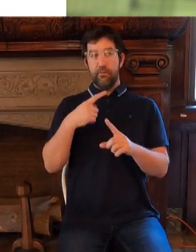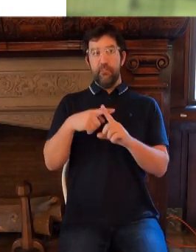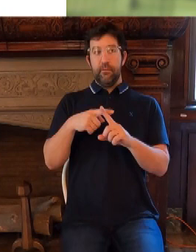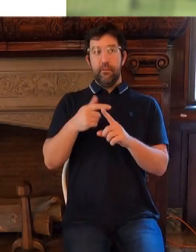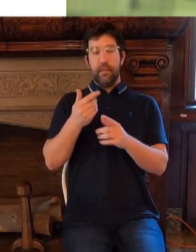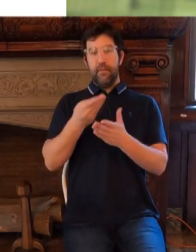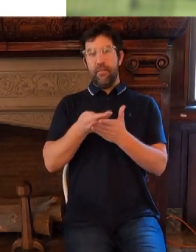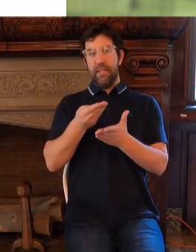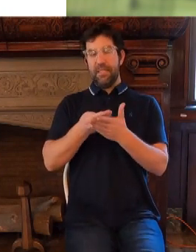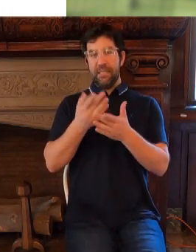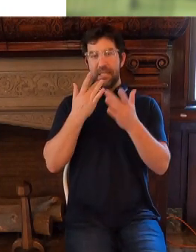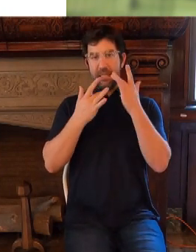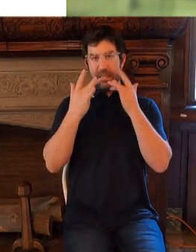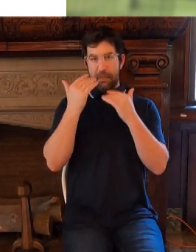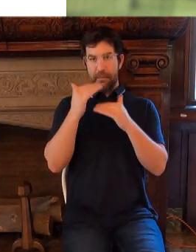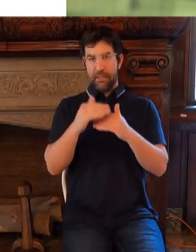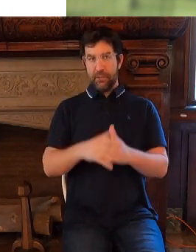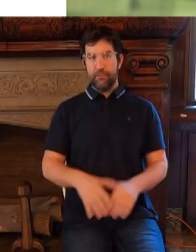some funding constraints.